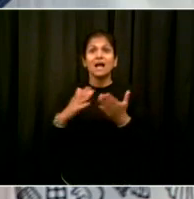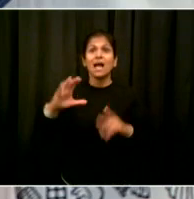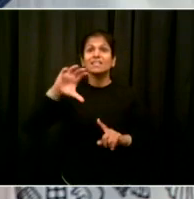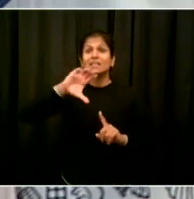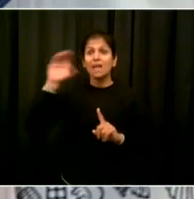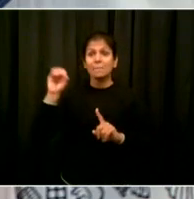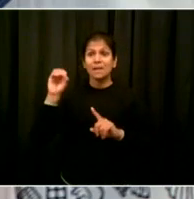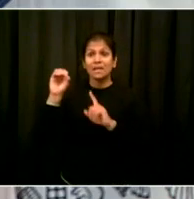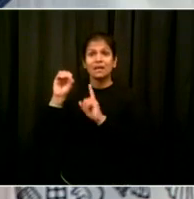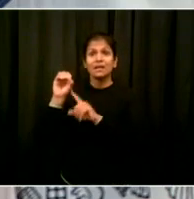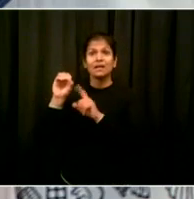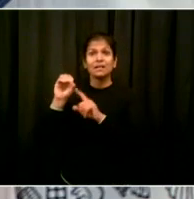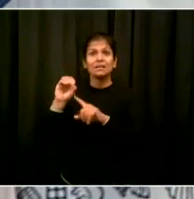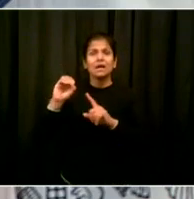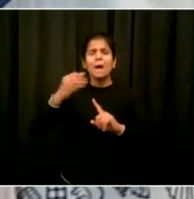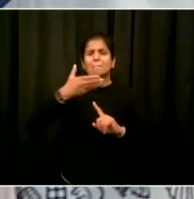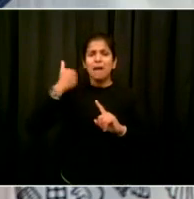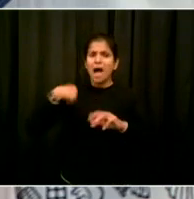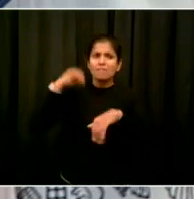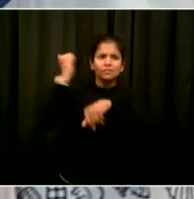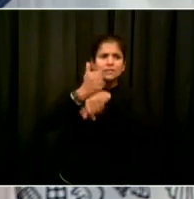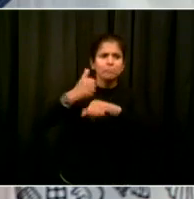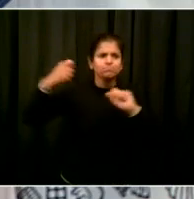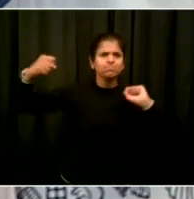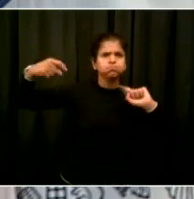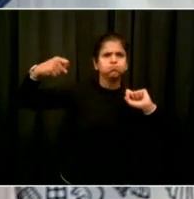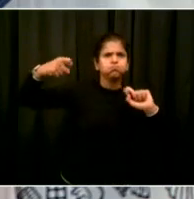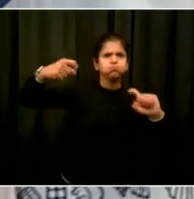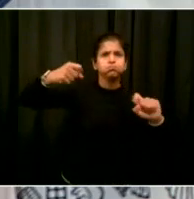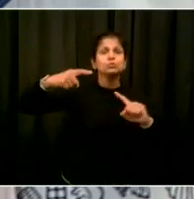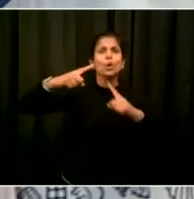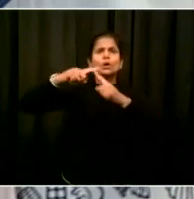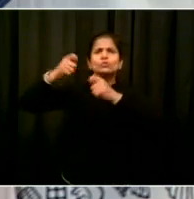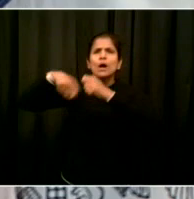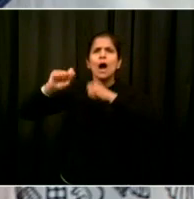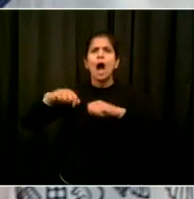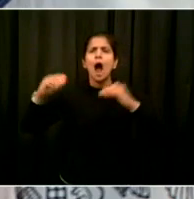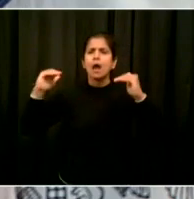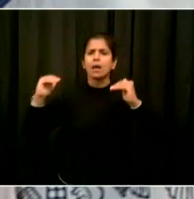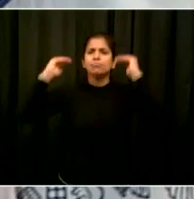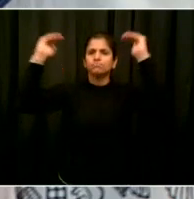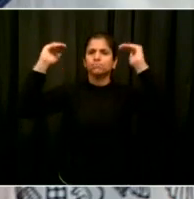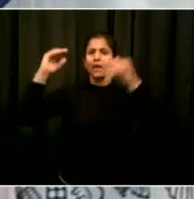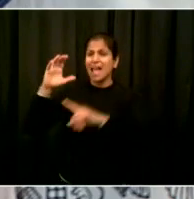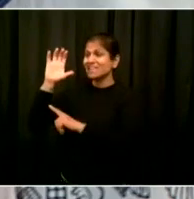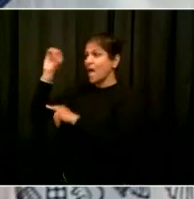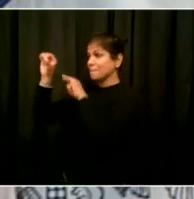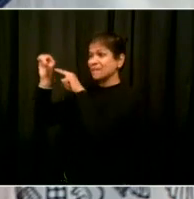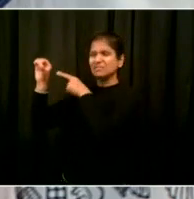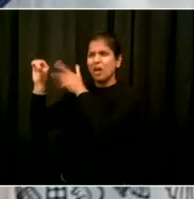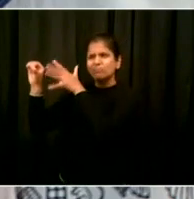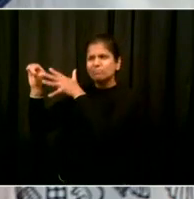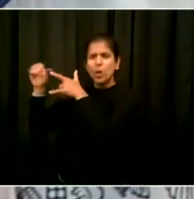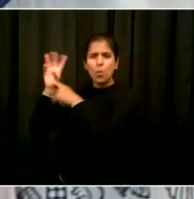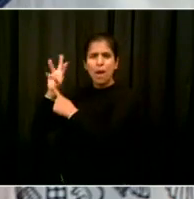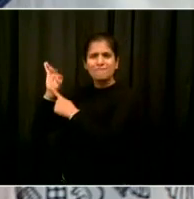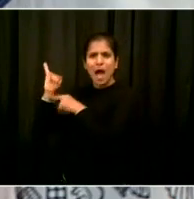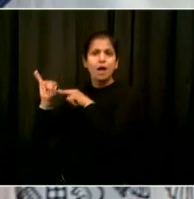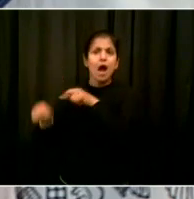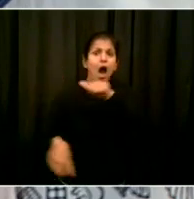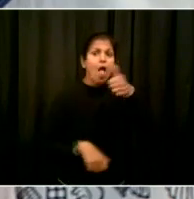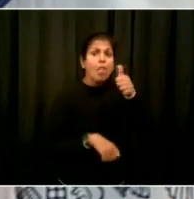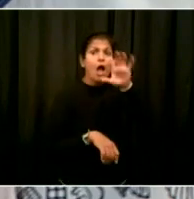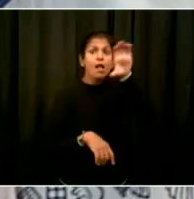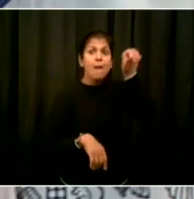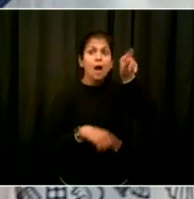is served. So I'm going to say again, if you, Cal, or anyone knows of a family in shelter that doesn't have service, let us know immediately.